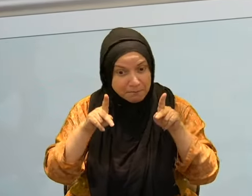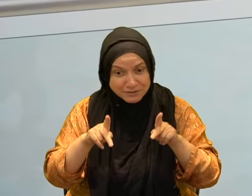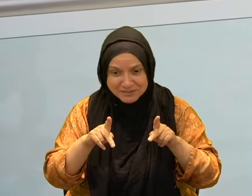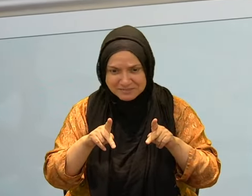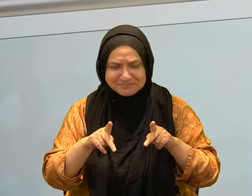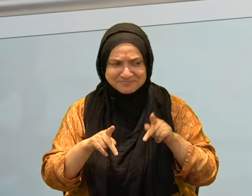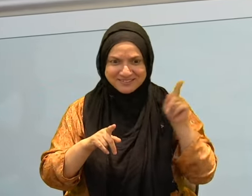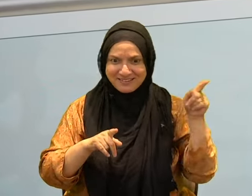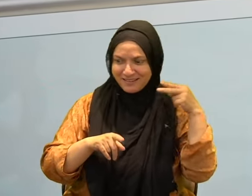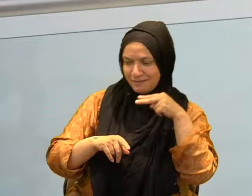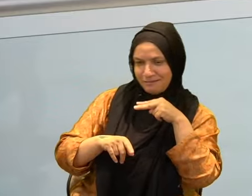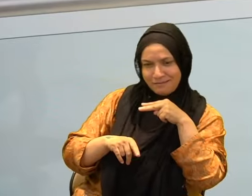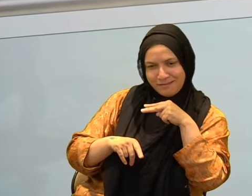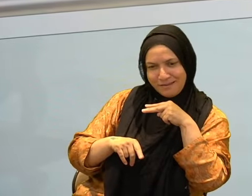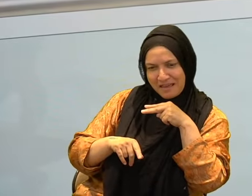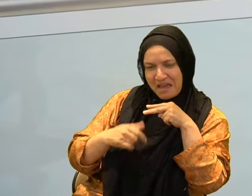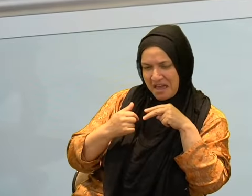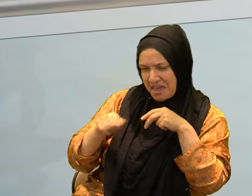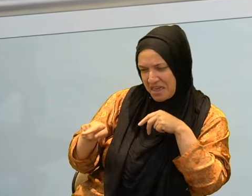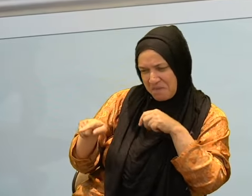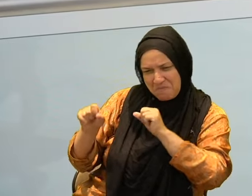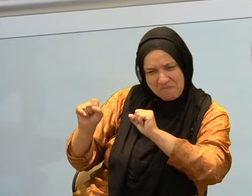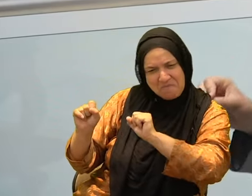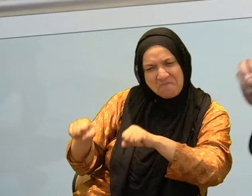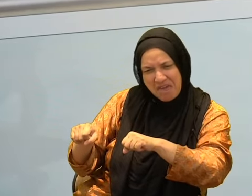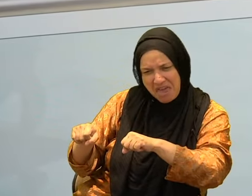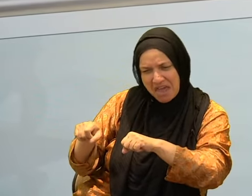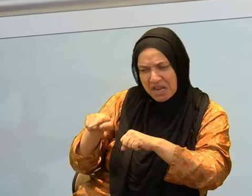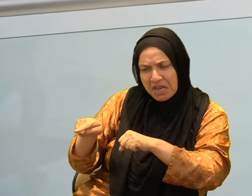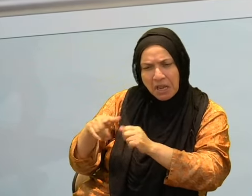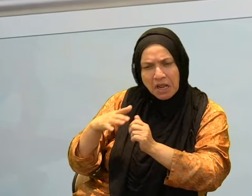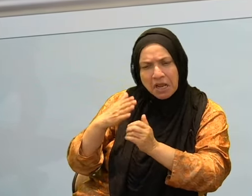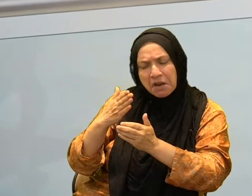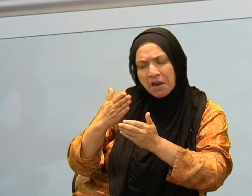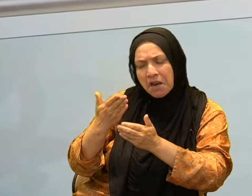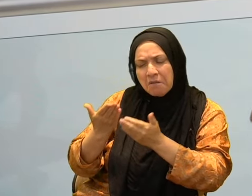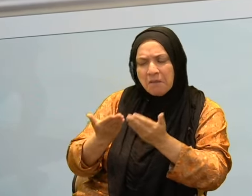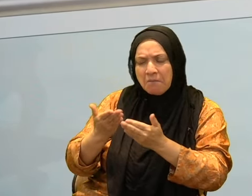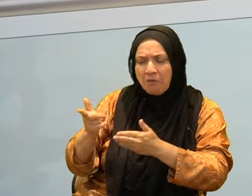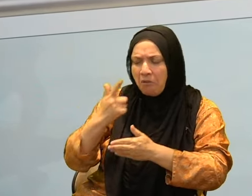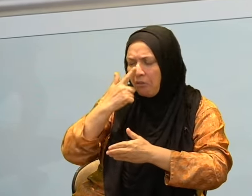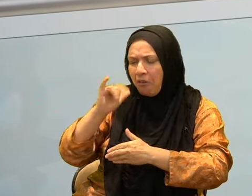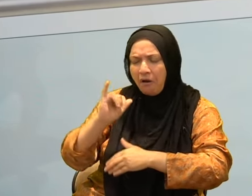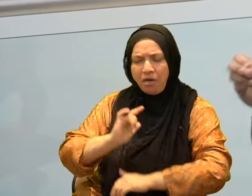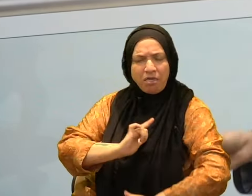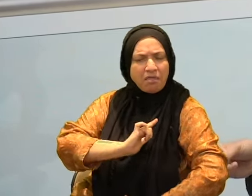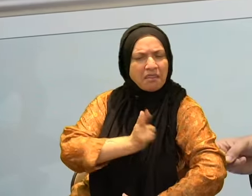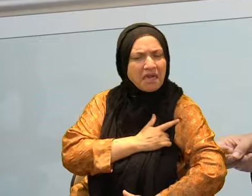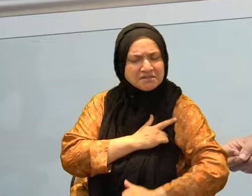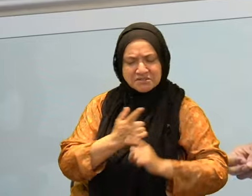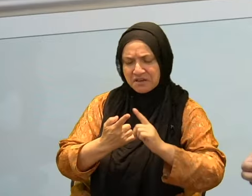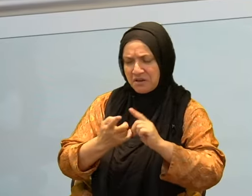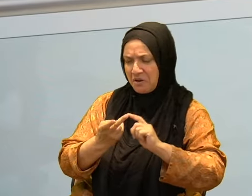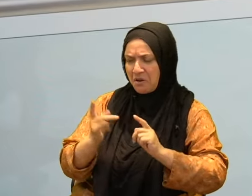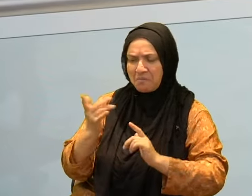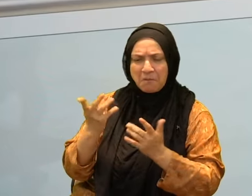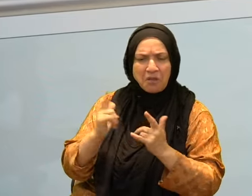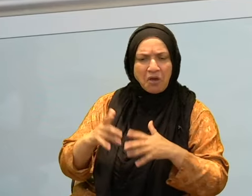sin, but to get you lazy, take you from good deed to idleness. And then he'll take the idleness to minor sin,